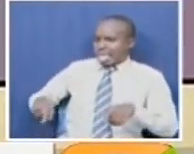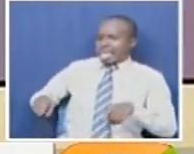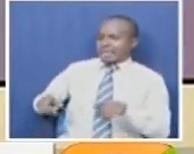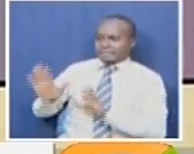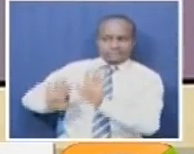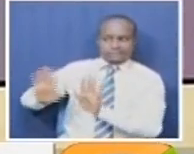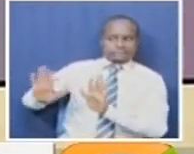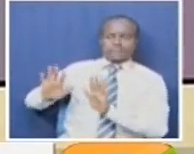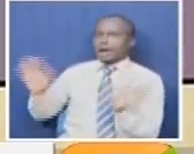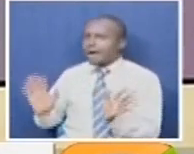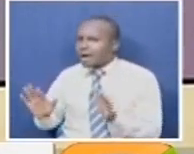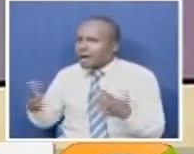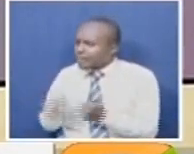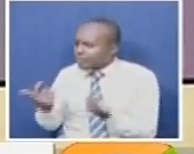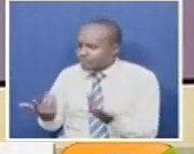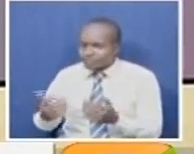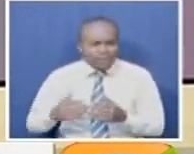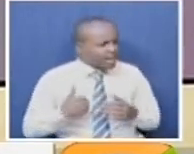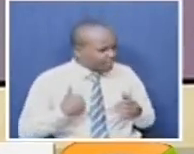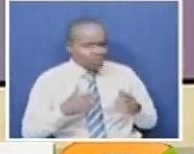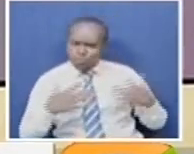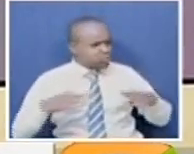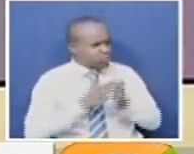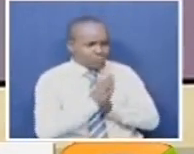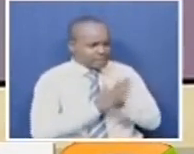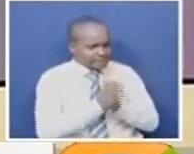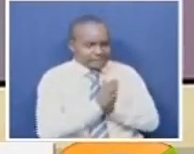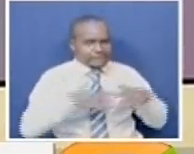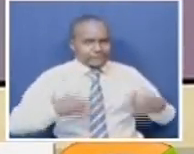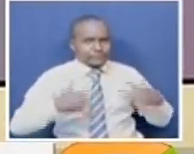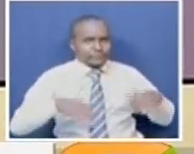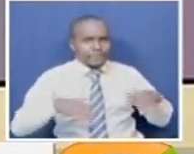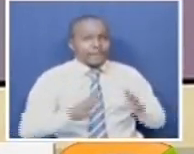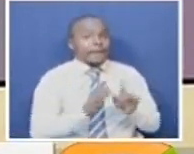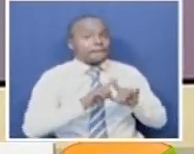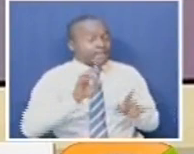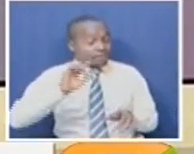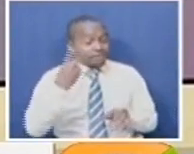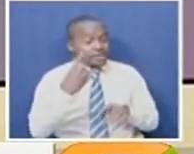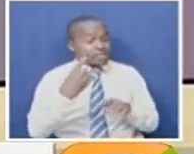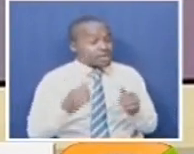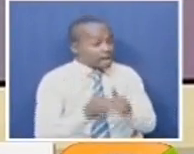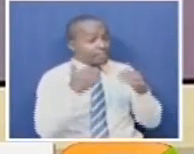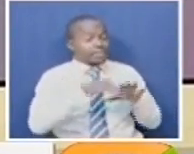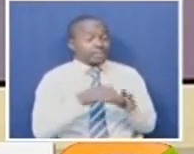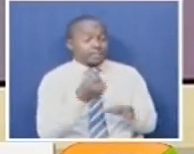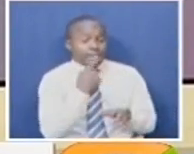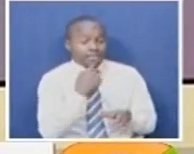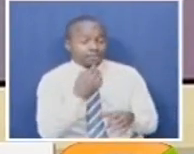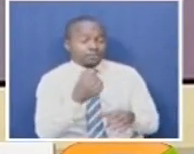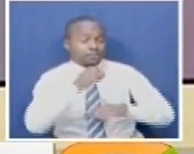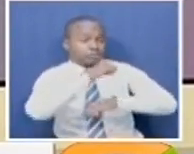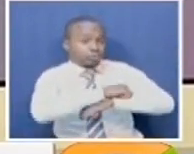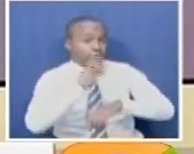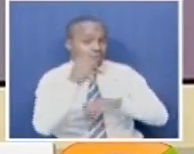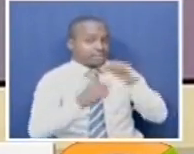say, okay, this is not for me. No, I was so excited. I couldn't wait. But you see, my first experience was in med school, in your very first year.